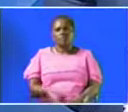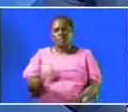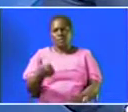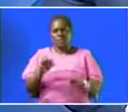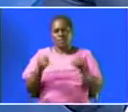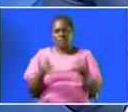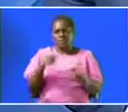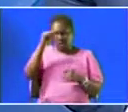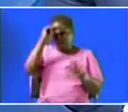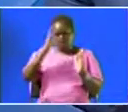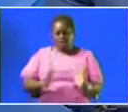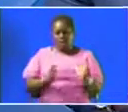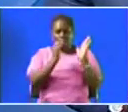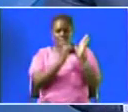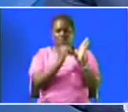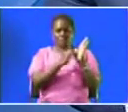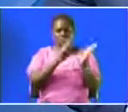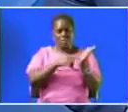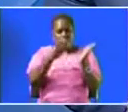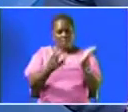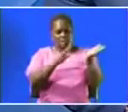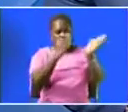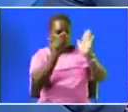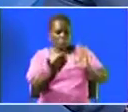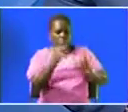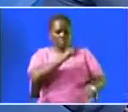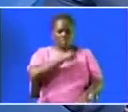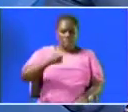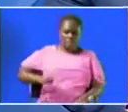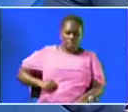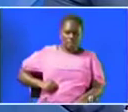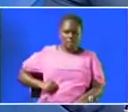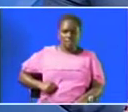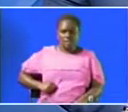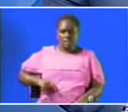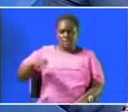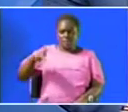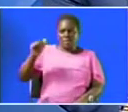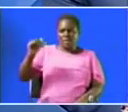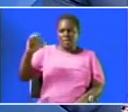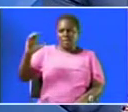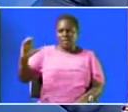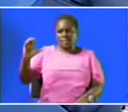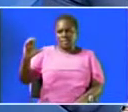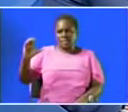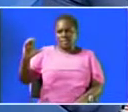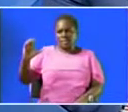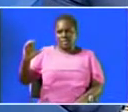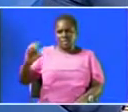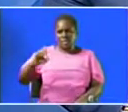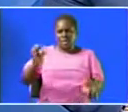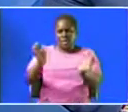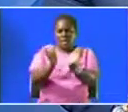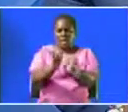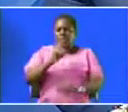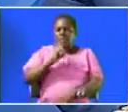His Machakos Governor Alfred Mutua again failed to appear before the Senate County Public Accounts and Investments Committee, despite an arrest warrant issued